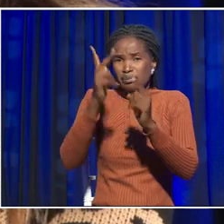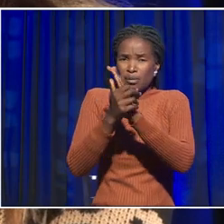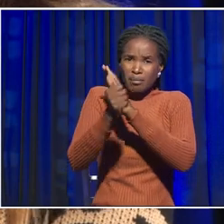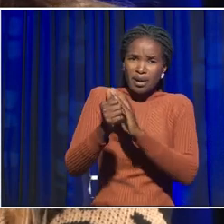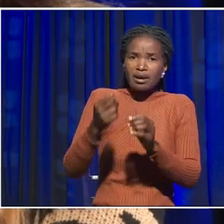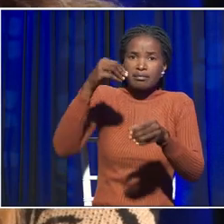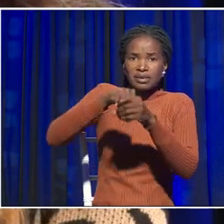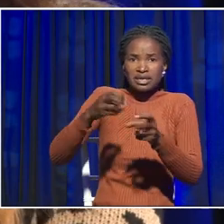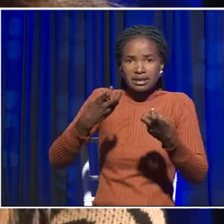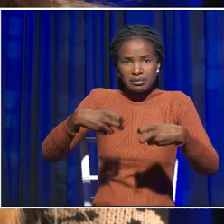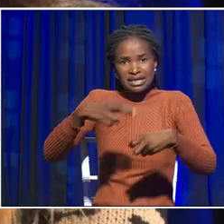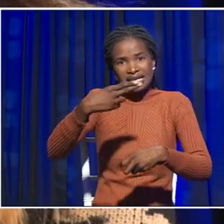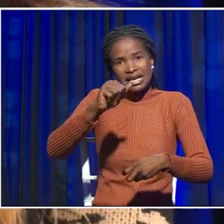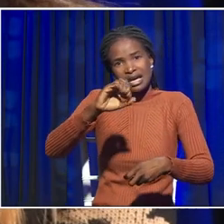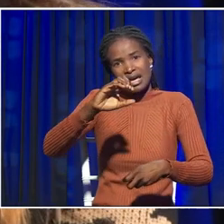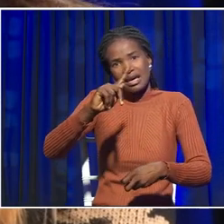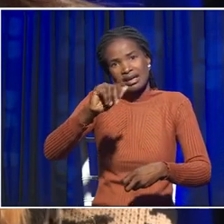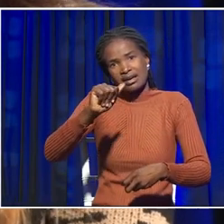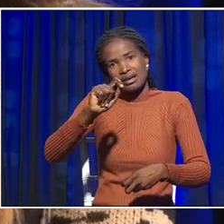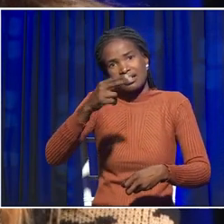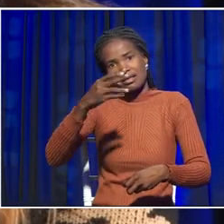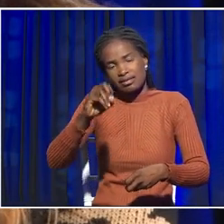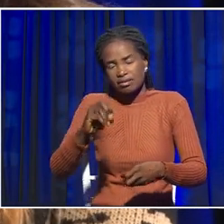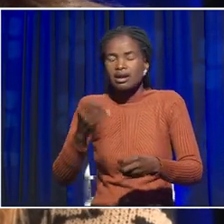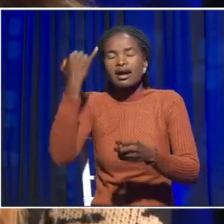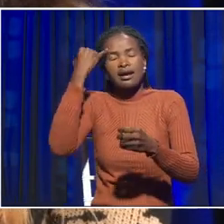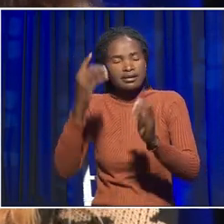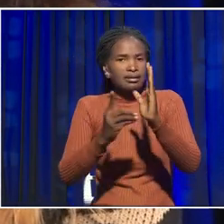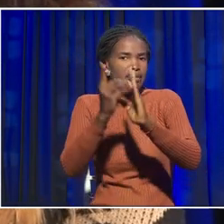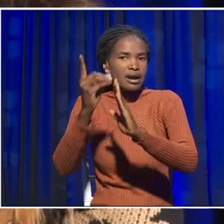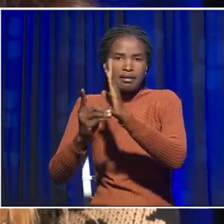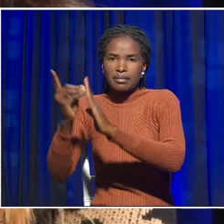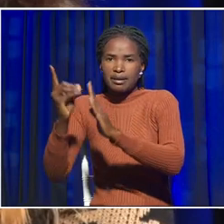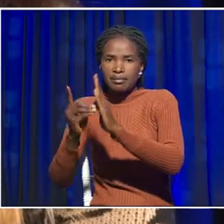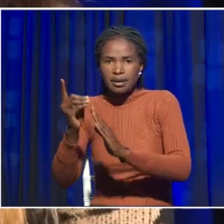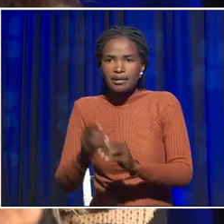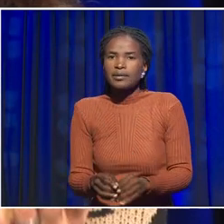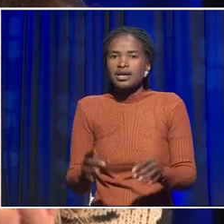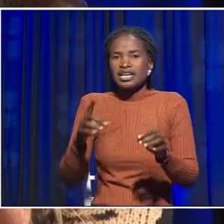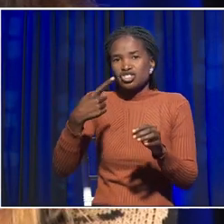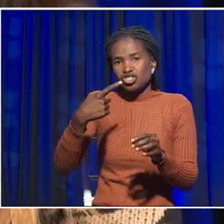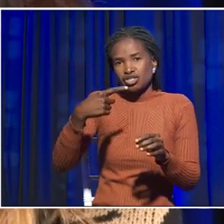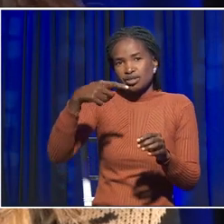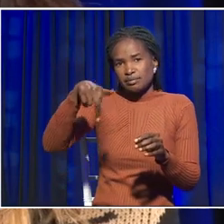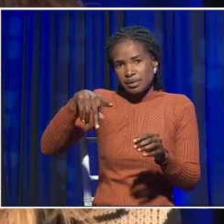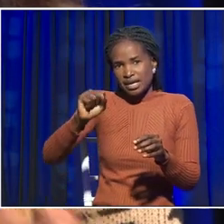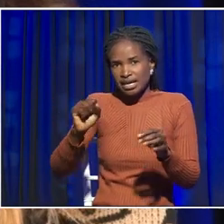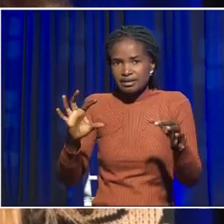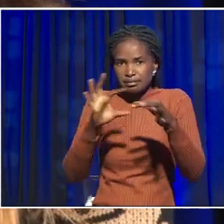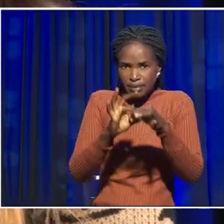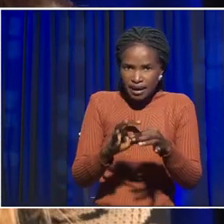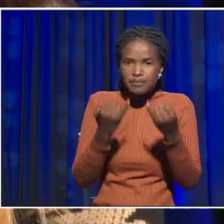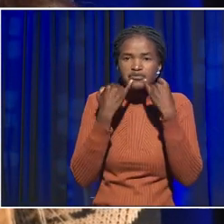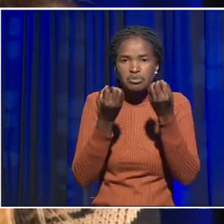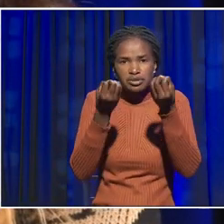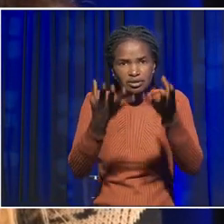in the hackathon will start developing something that makes sense. His GPS connected, provides data, provides